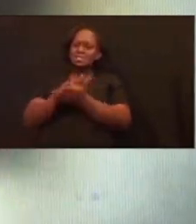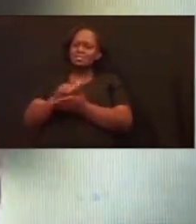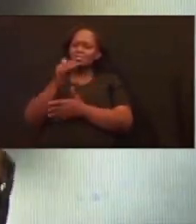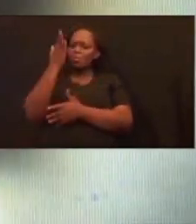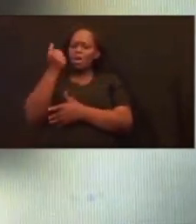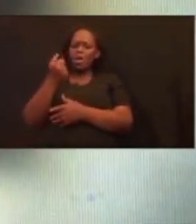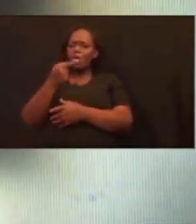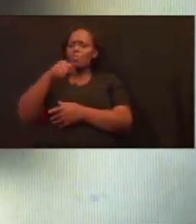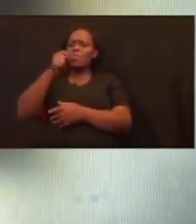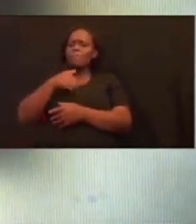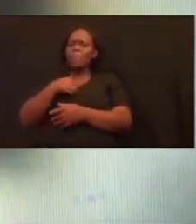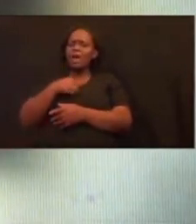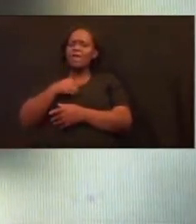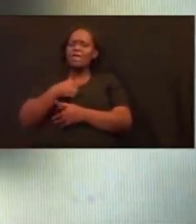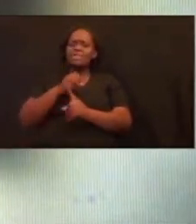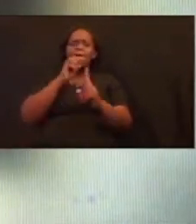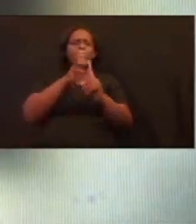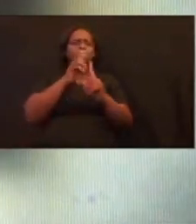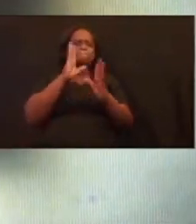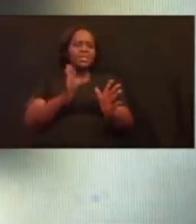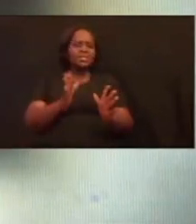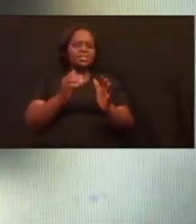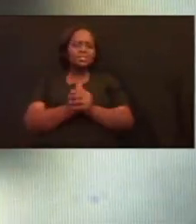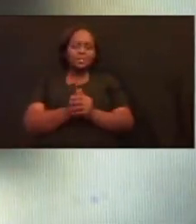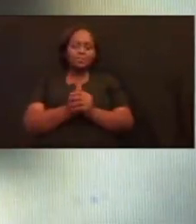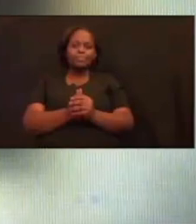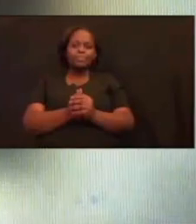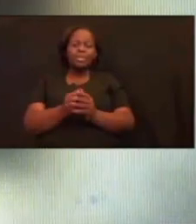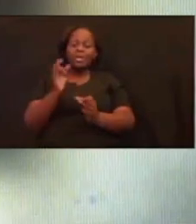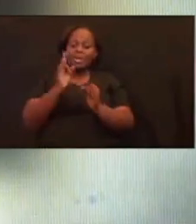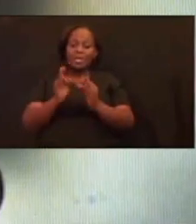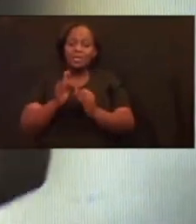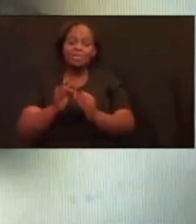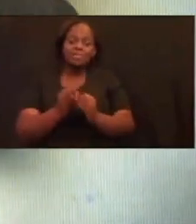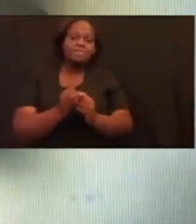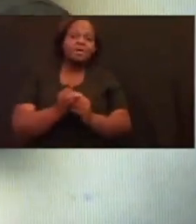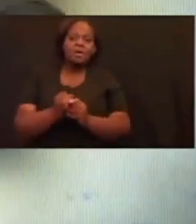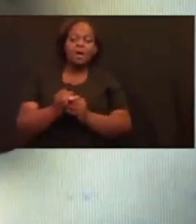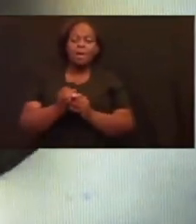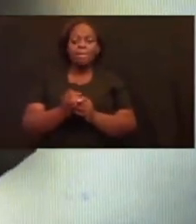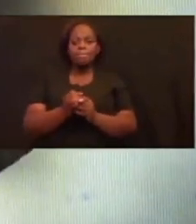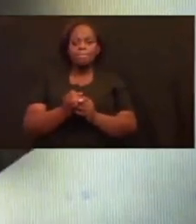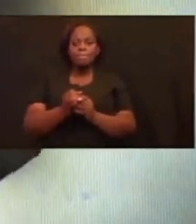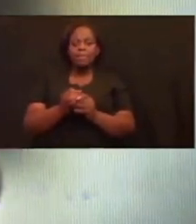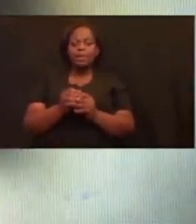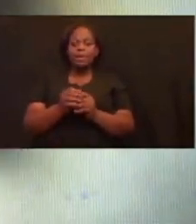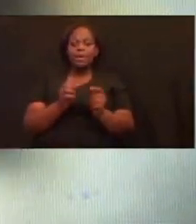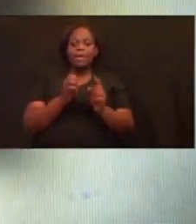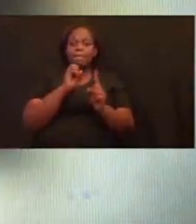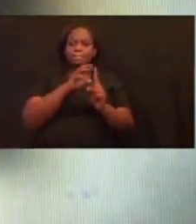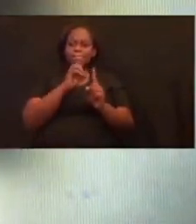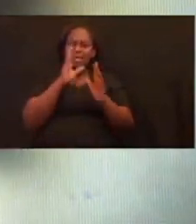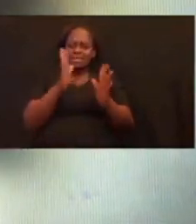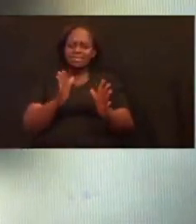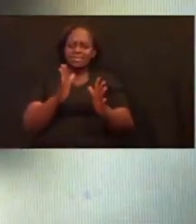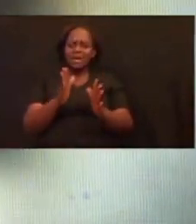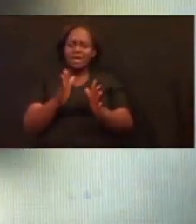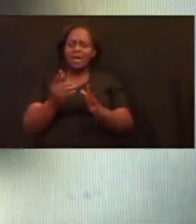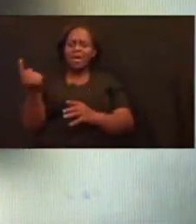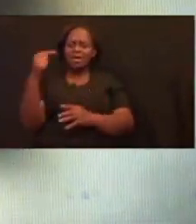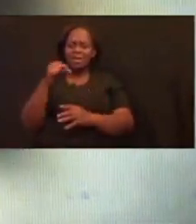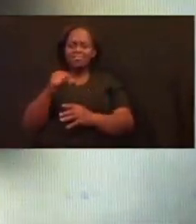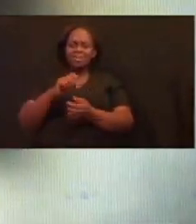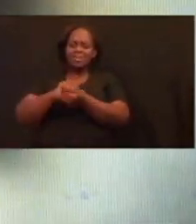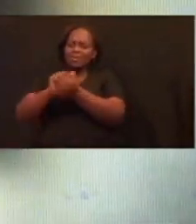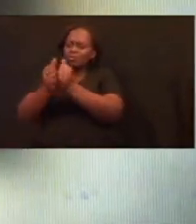about mantles and we really do not understand. When a mantle comes upon you, it changes you to become something very